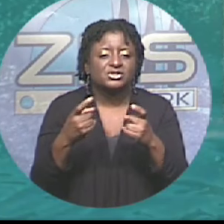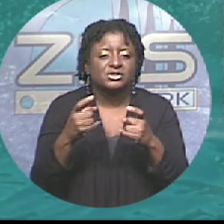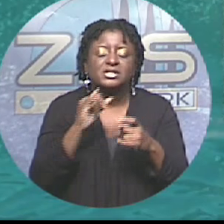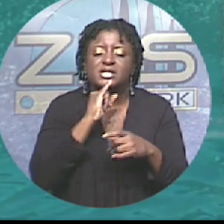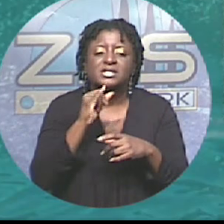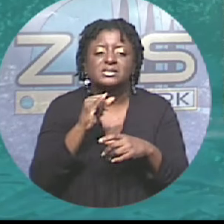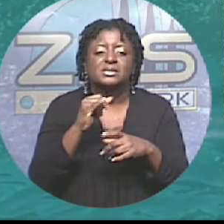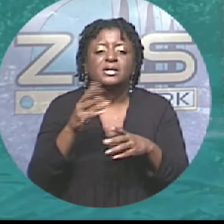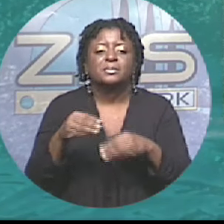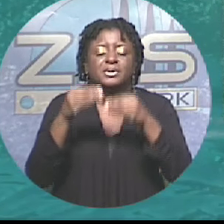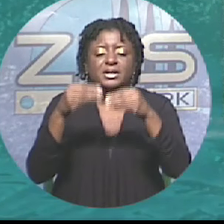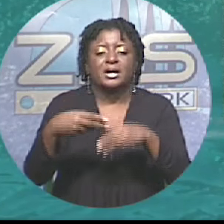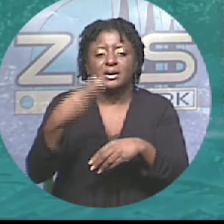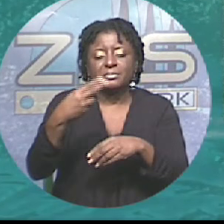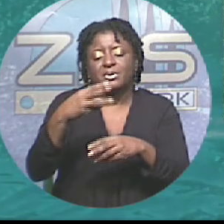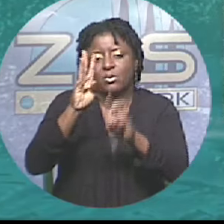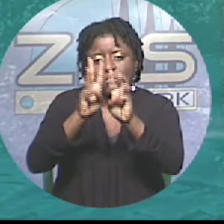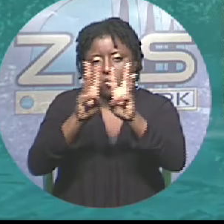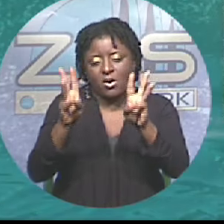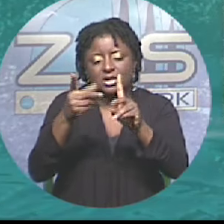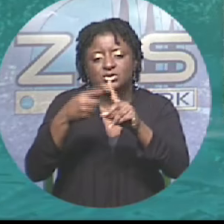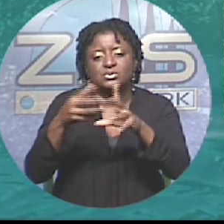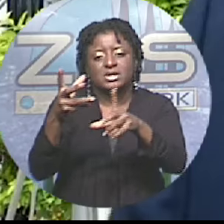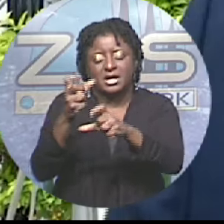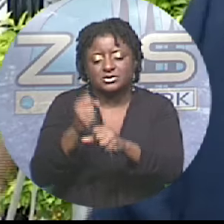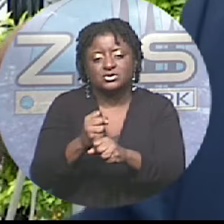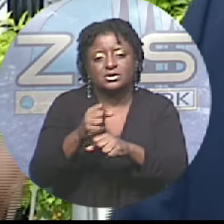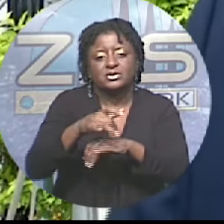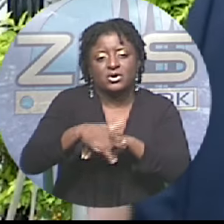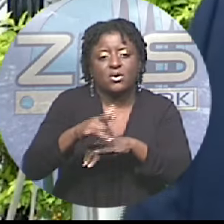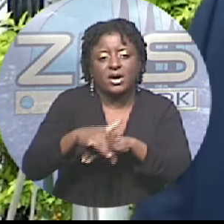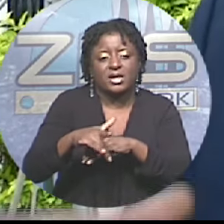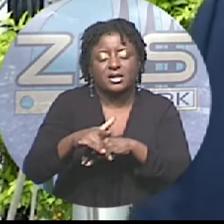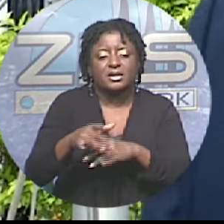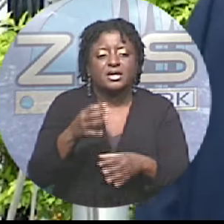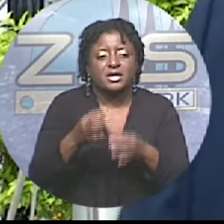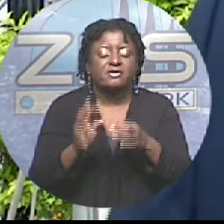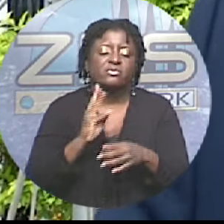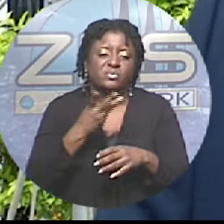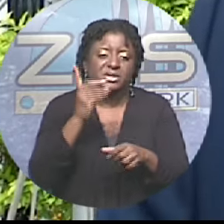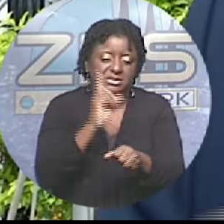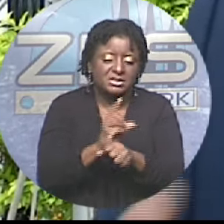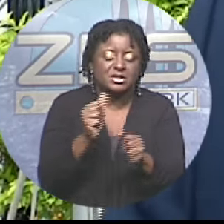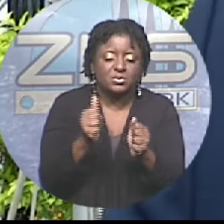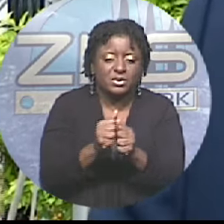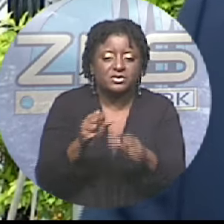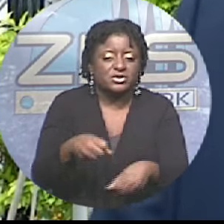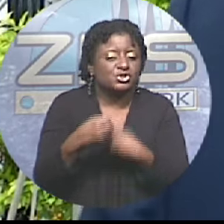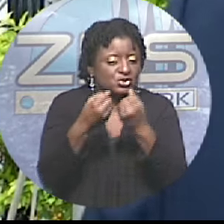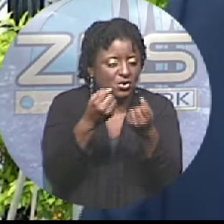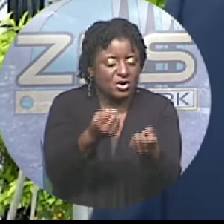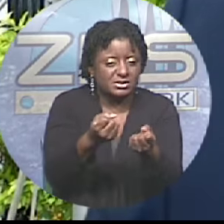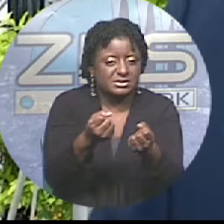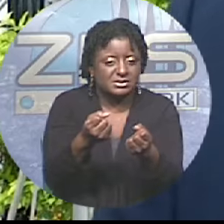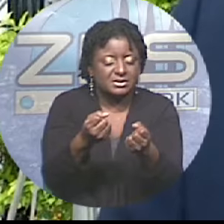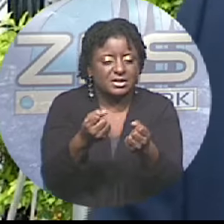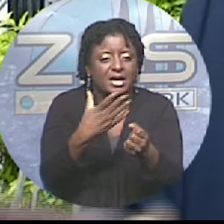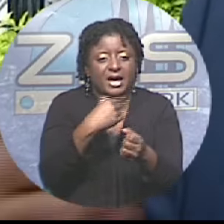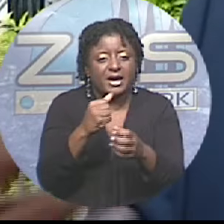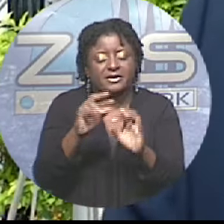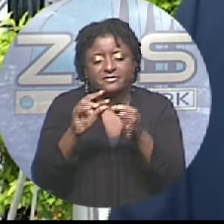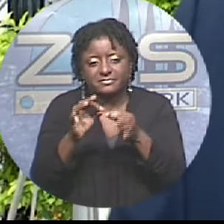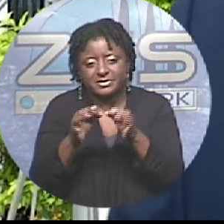hold as the firm CH2M does its tests. If we obviously address the source and if we remediate properly,